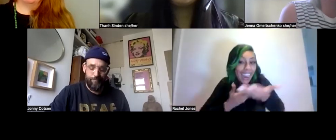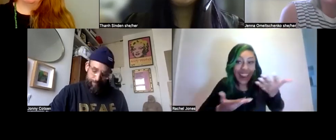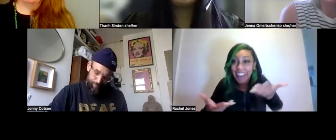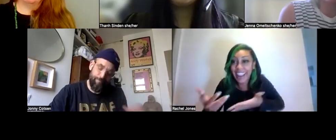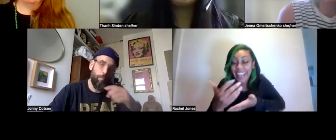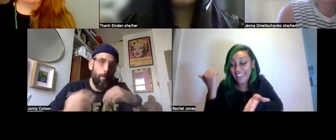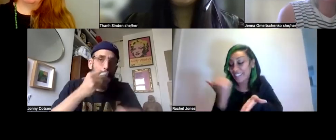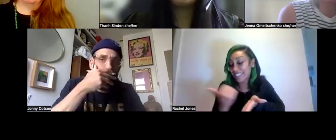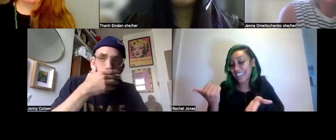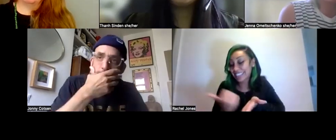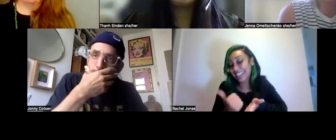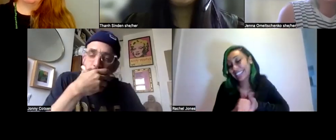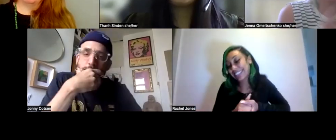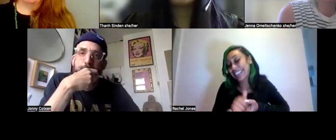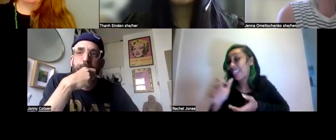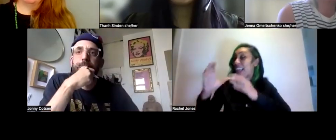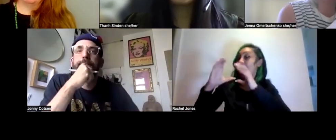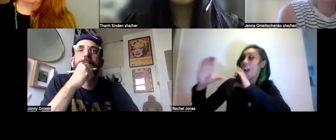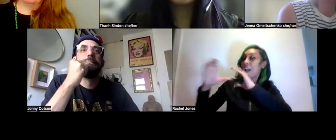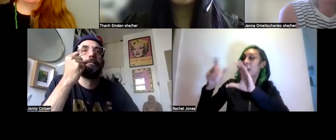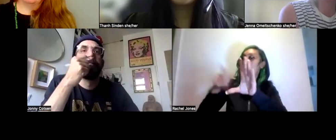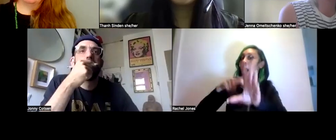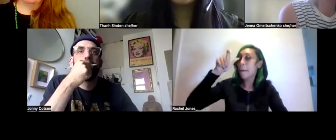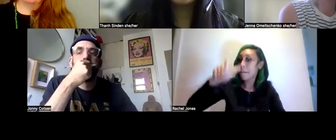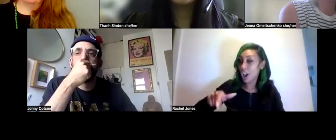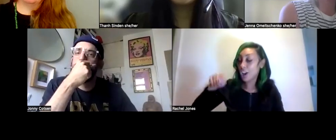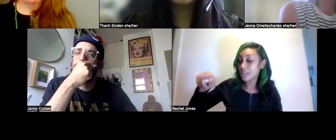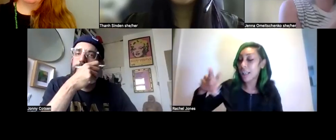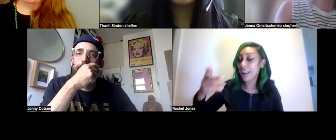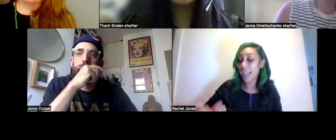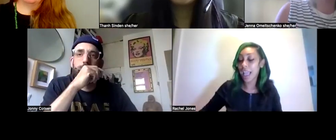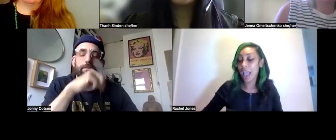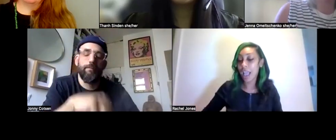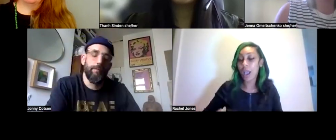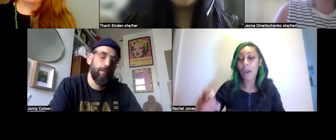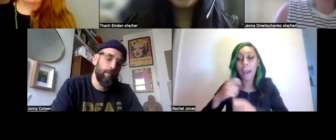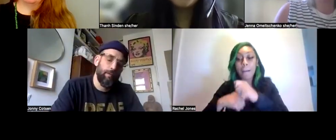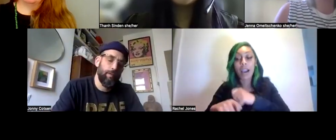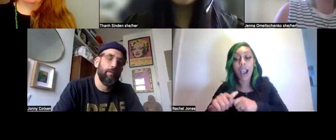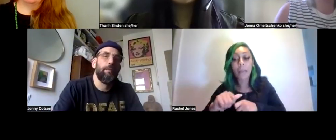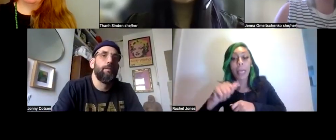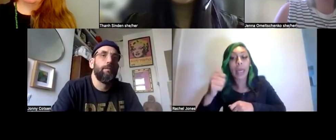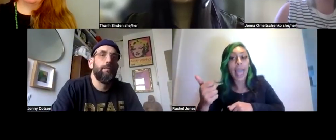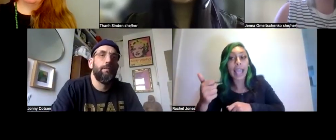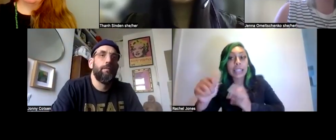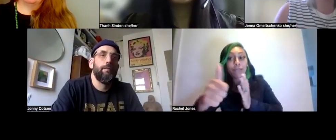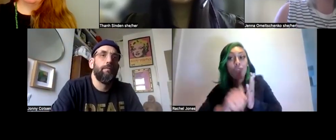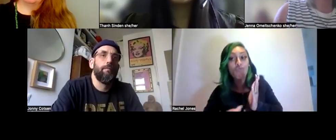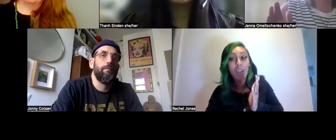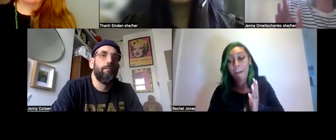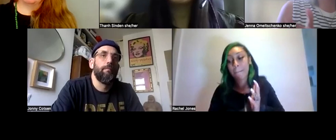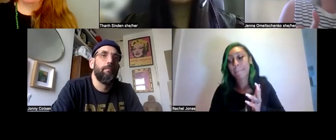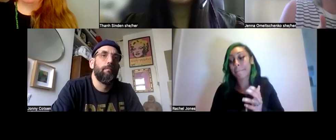But that conversation with that young person in that room has now shaped the next bit of our programme for the next 18 months. So I